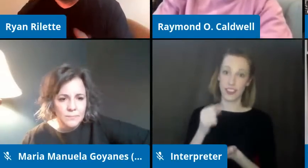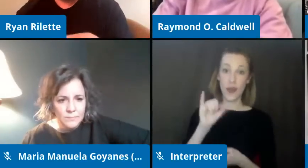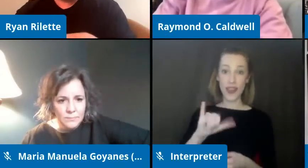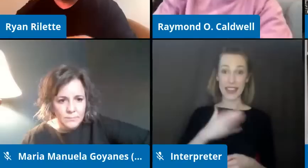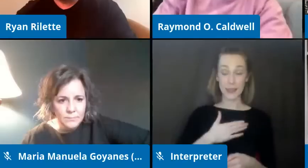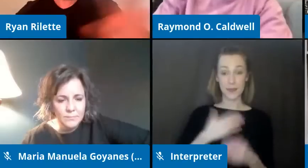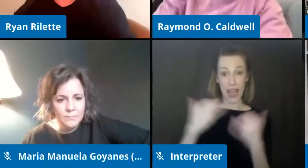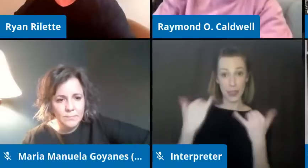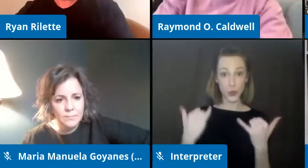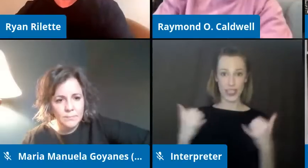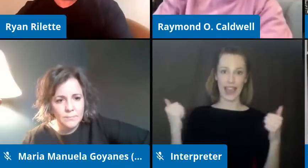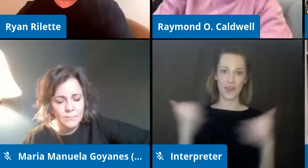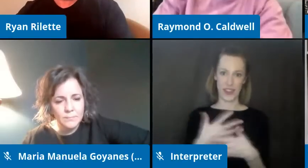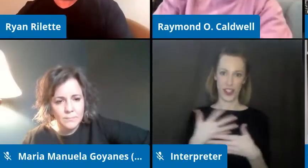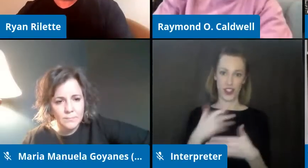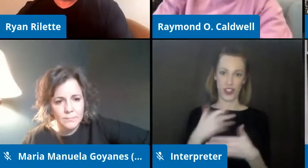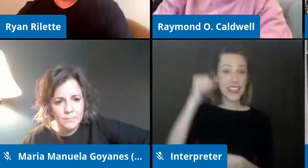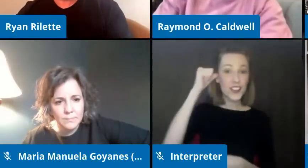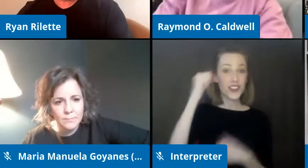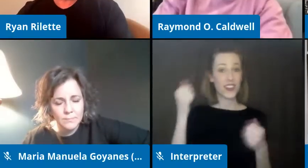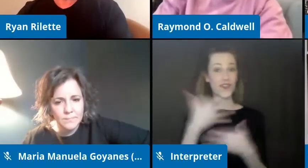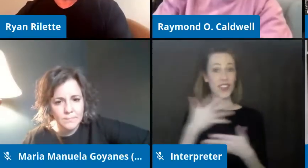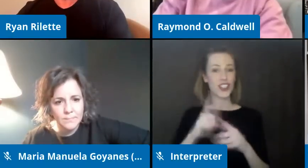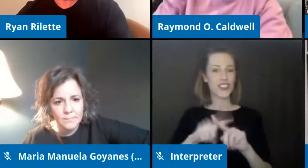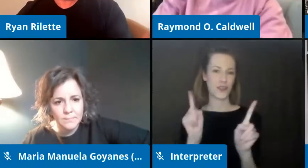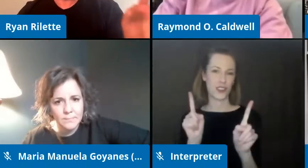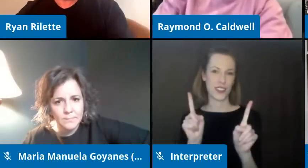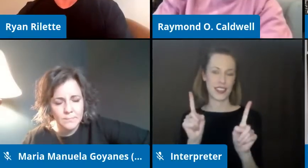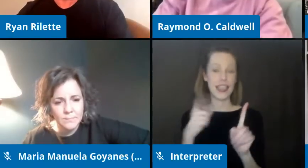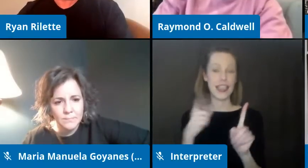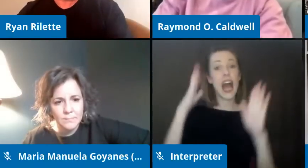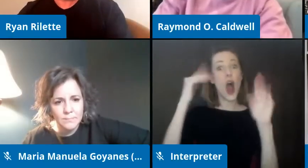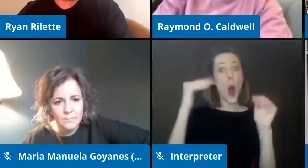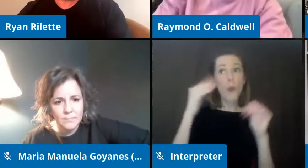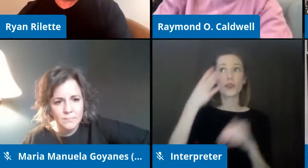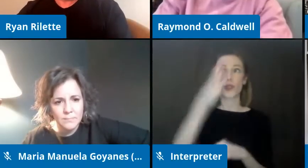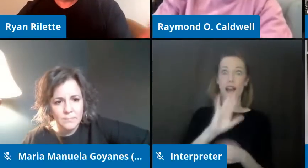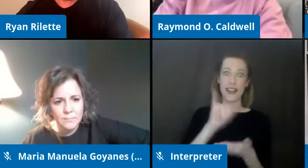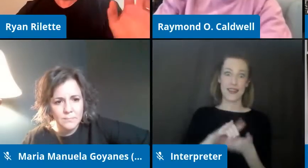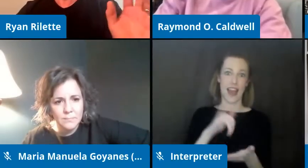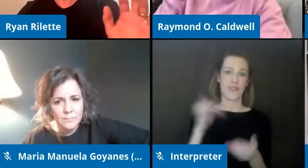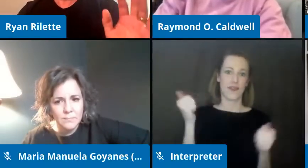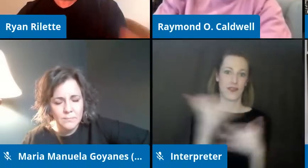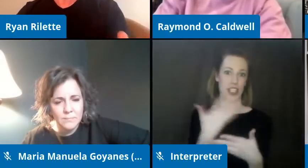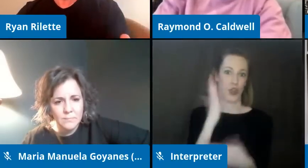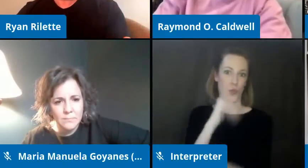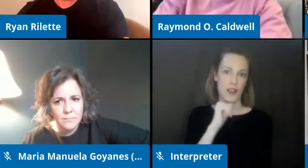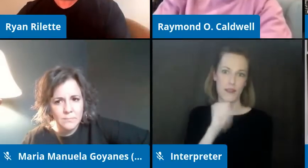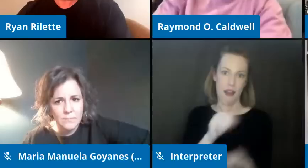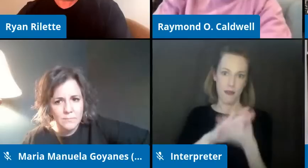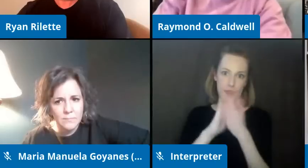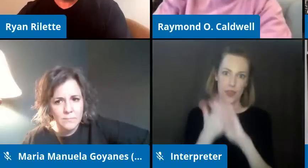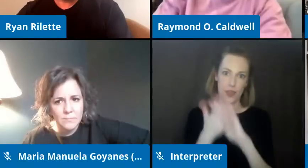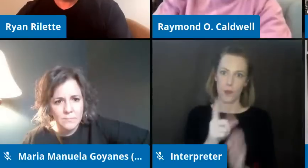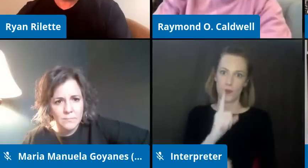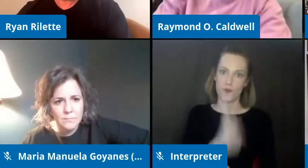And I hope to God it's not a fear that is going to come true and that it's not something that we really need to spend a lot of time worrying about, but it is